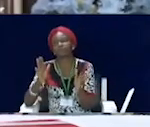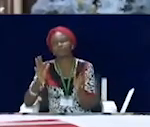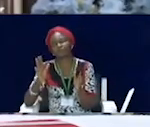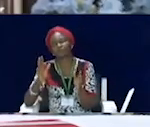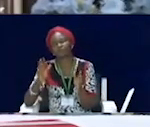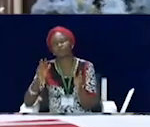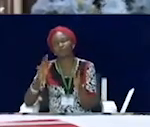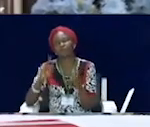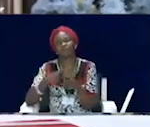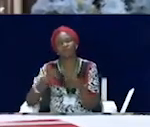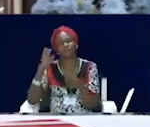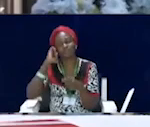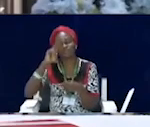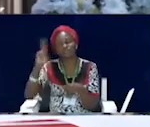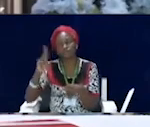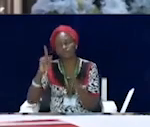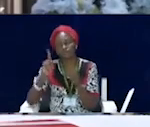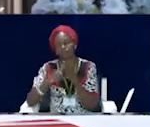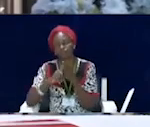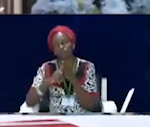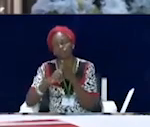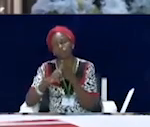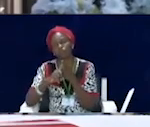I do so.